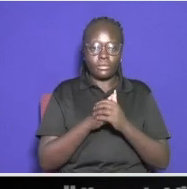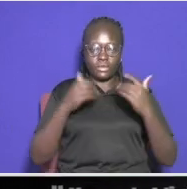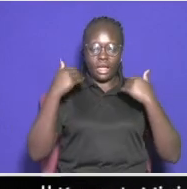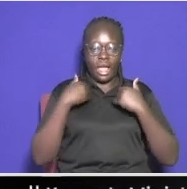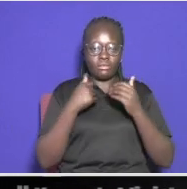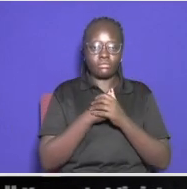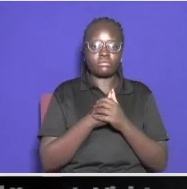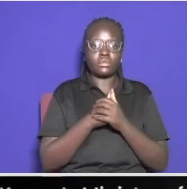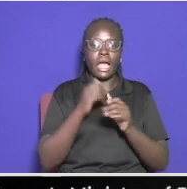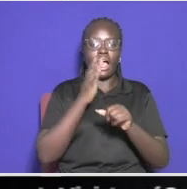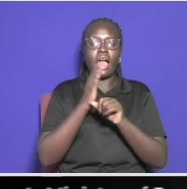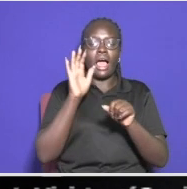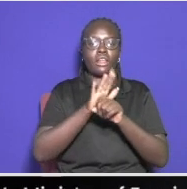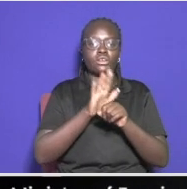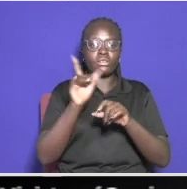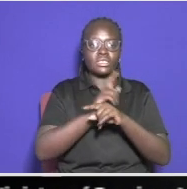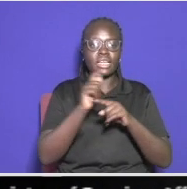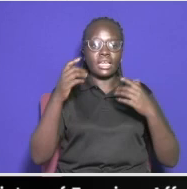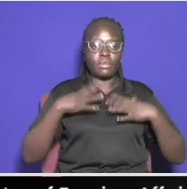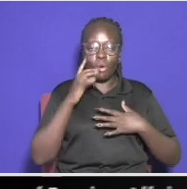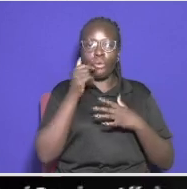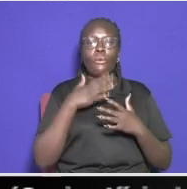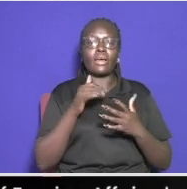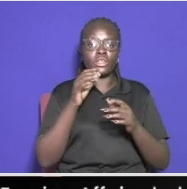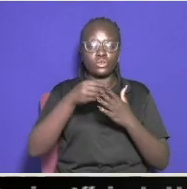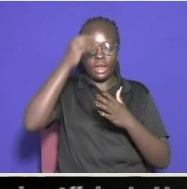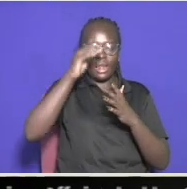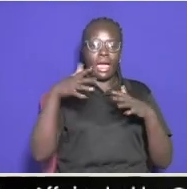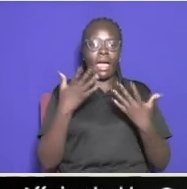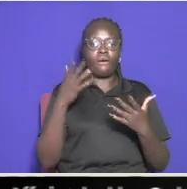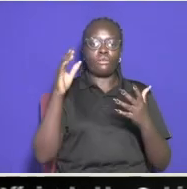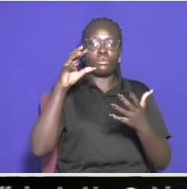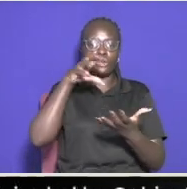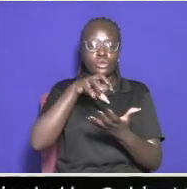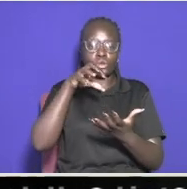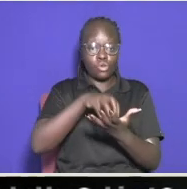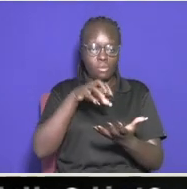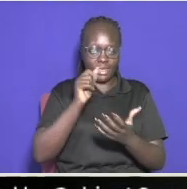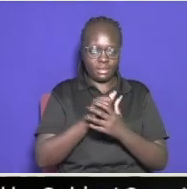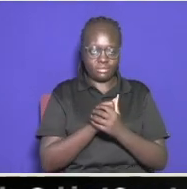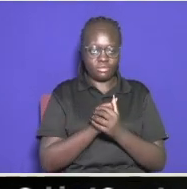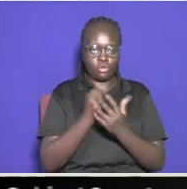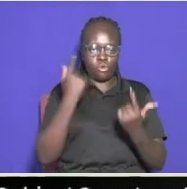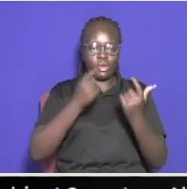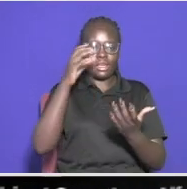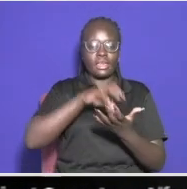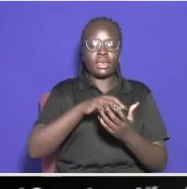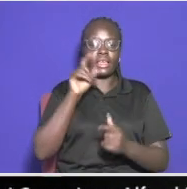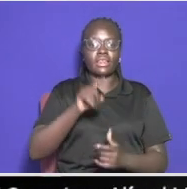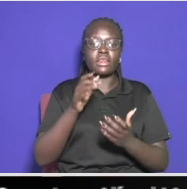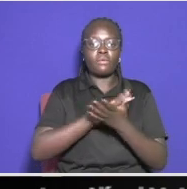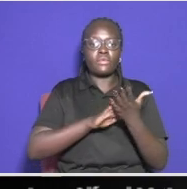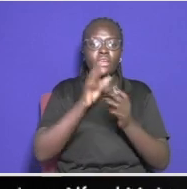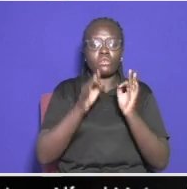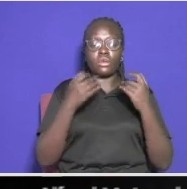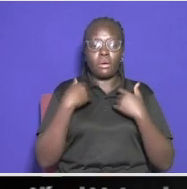training for people who want to learn how to bake. But zone is done on need basis. Let's say if you